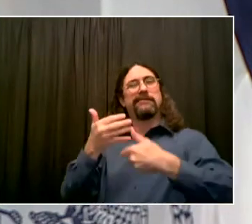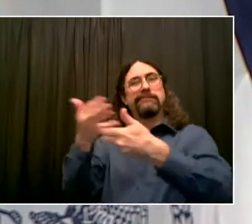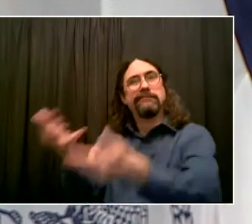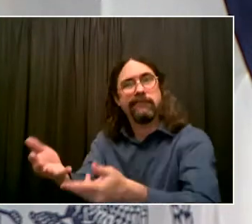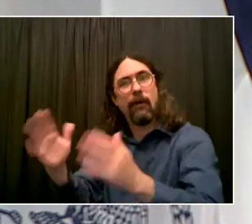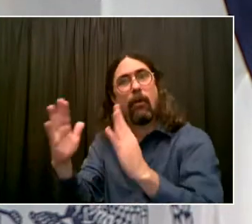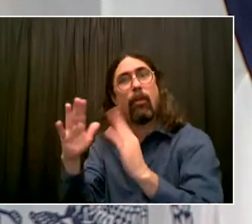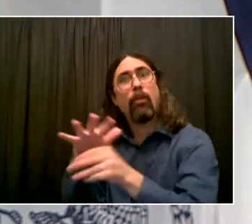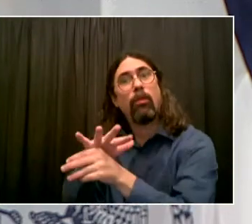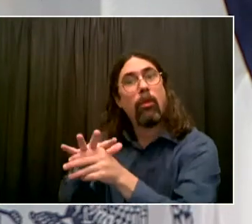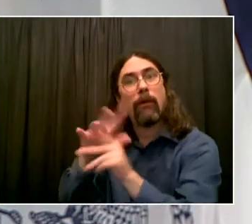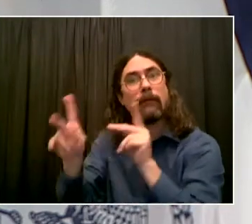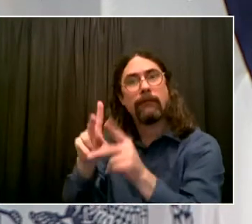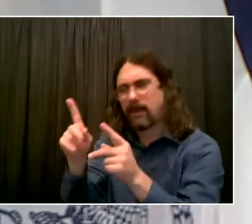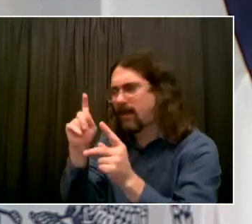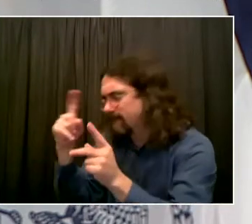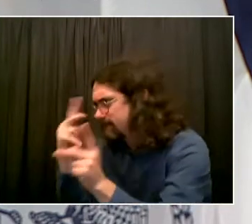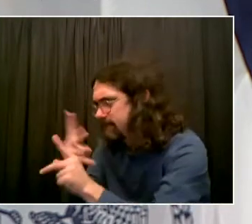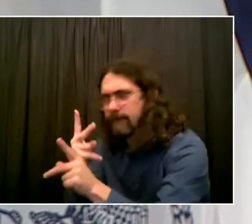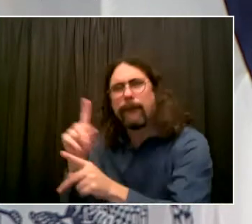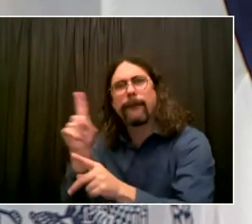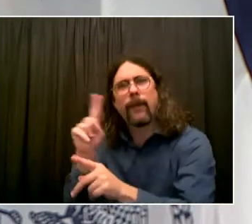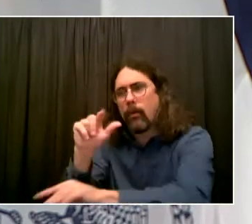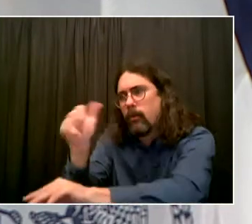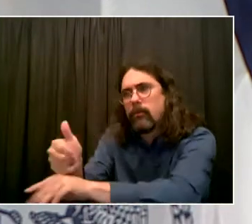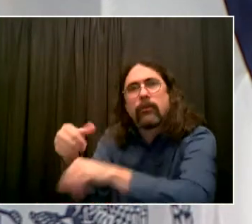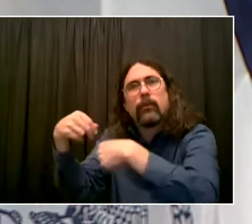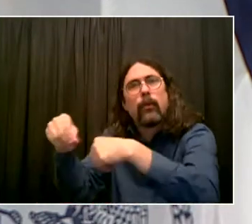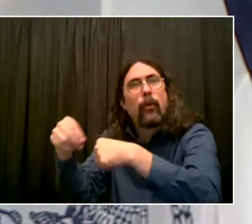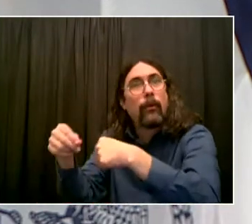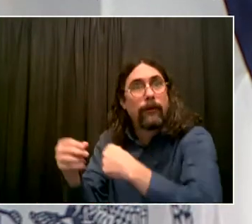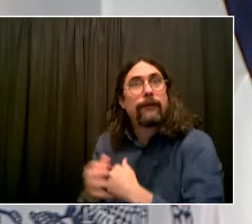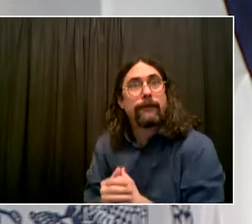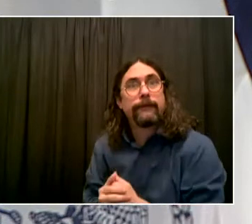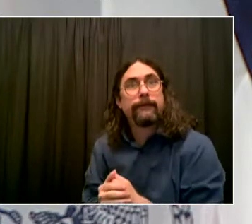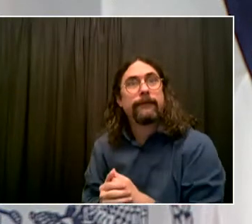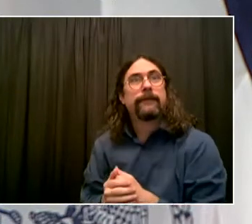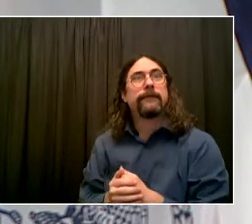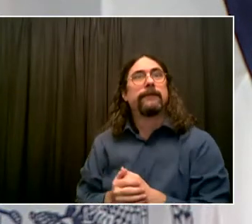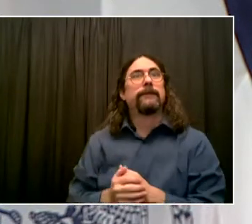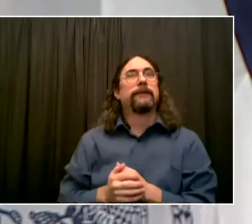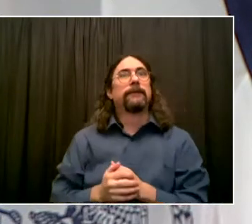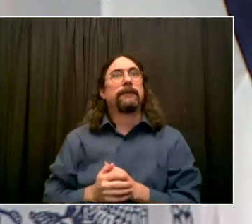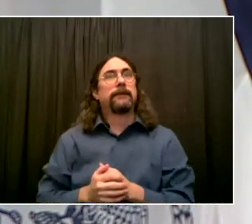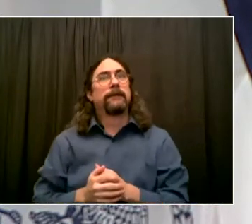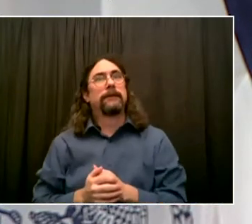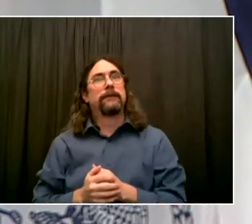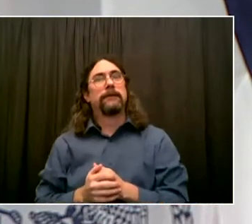of cases. The next is Andrew Siff from WNBC.